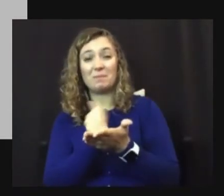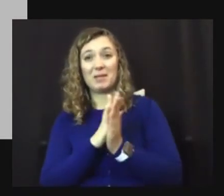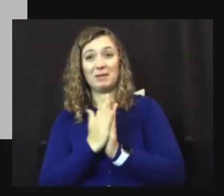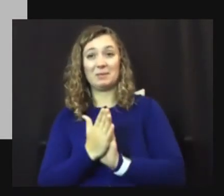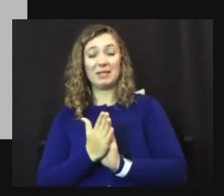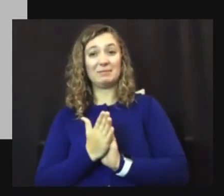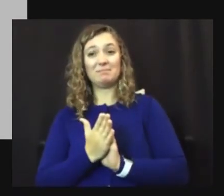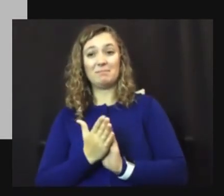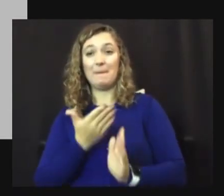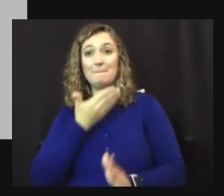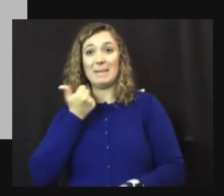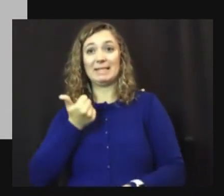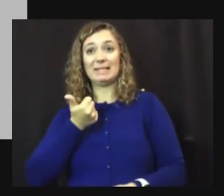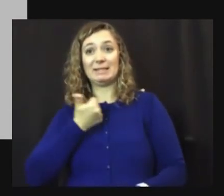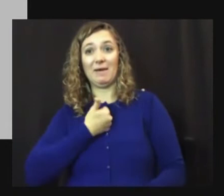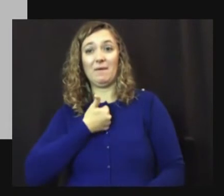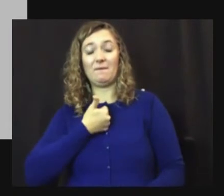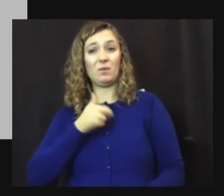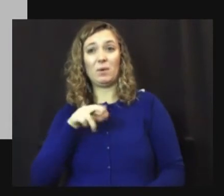my best life.